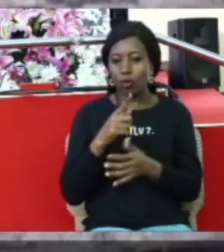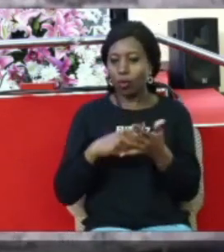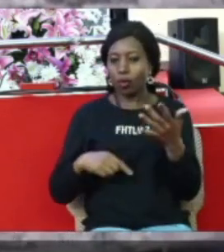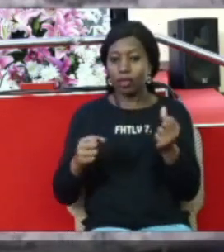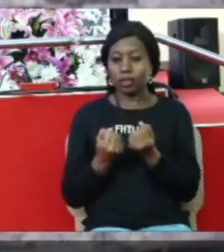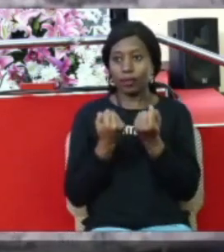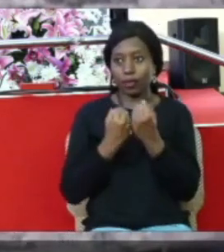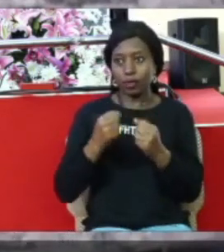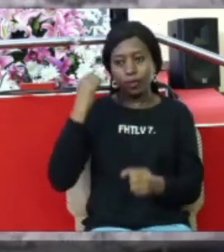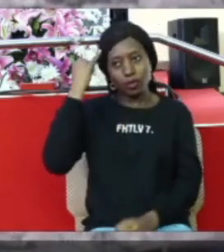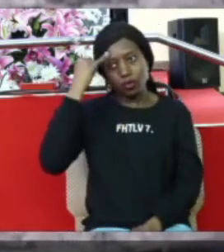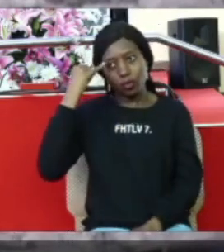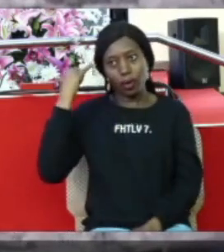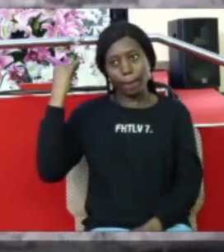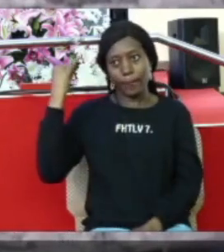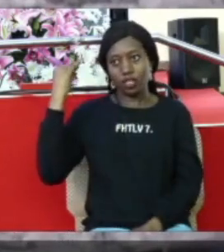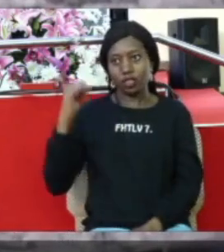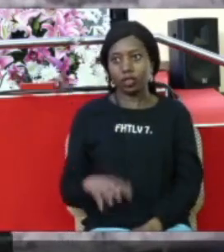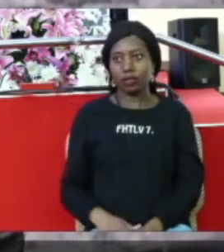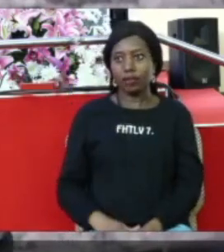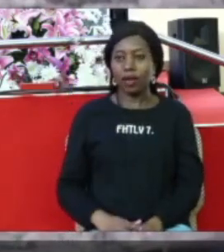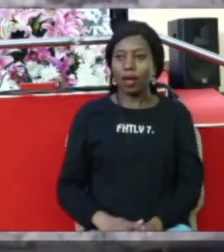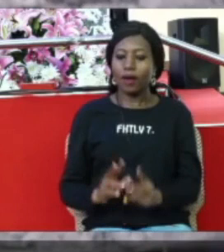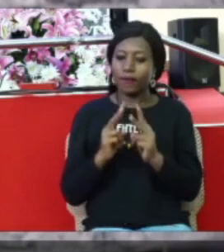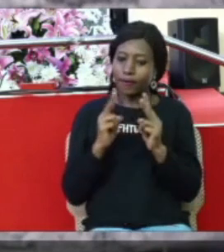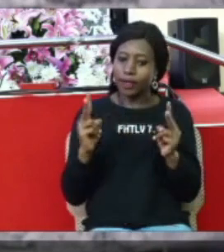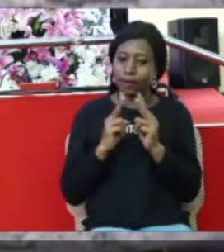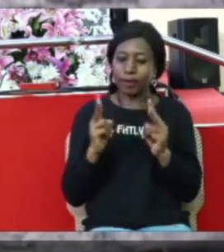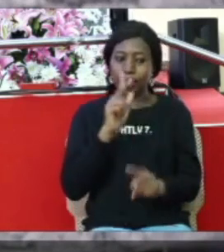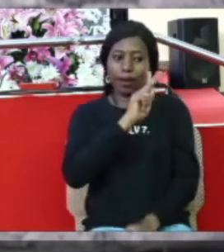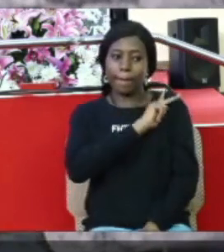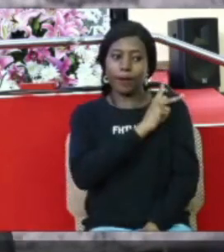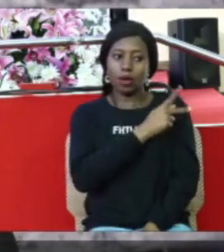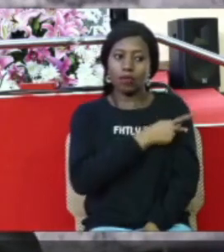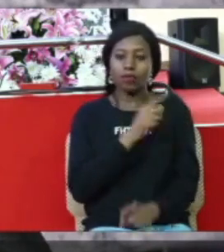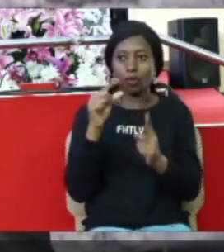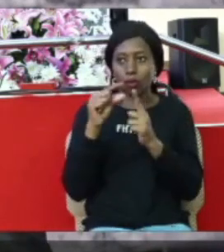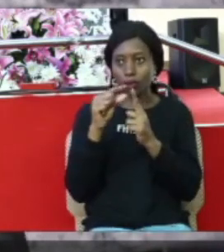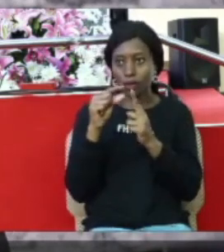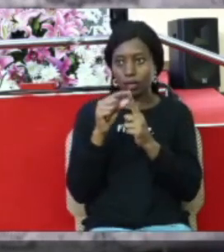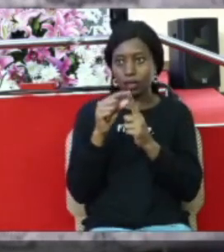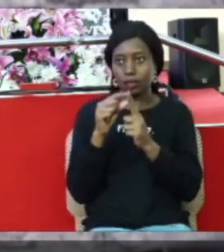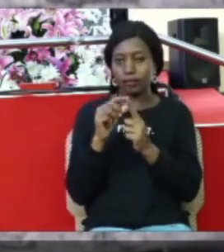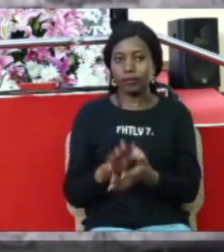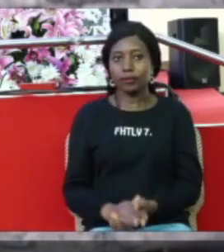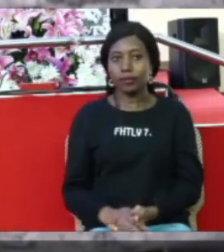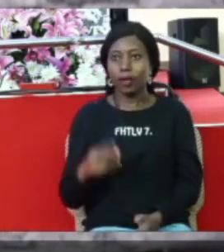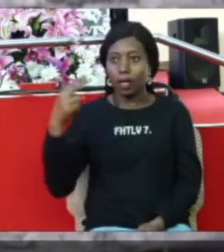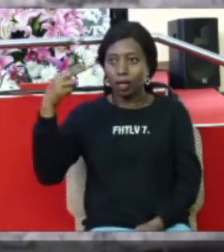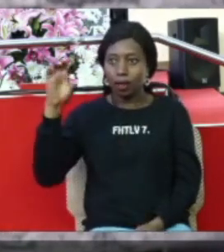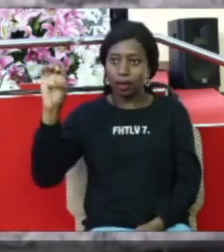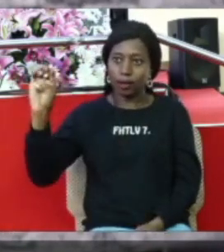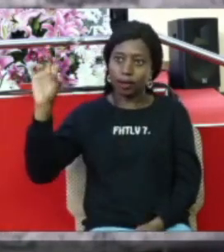us. Very, very powerful faith words. Hebrews 11 verse 6, but without faith, it